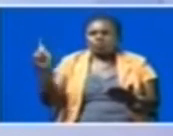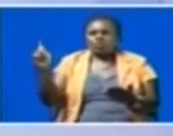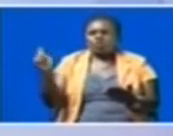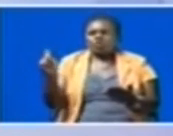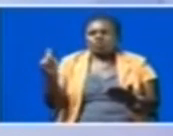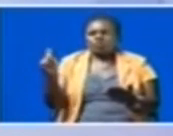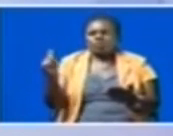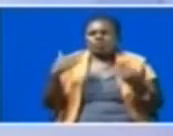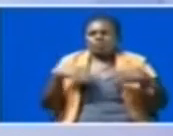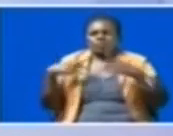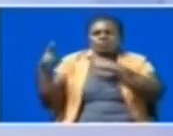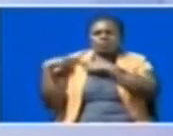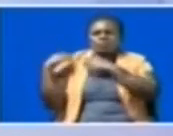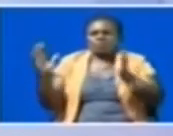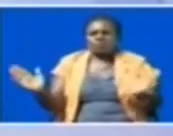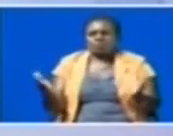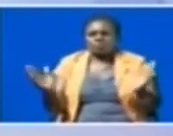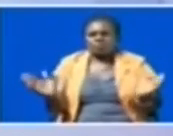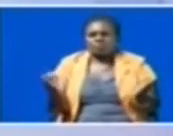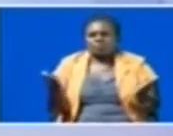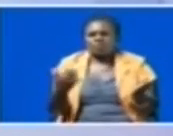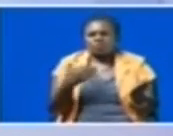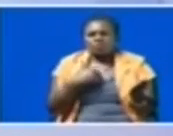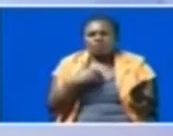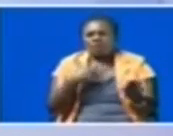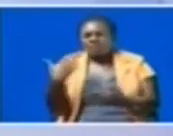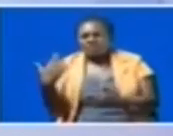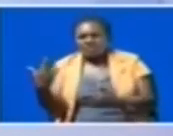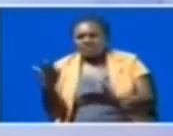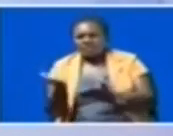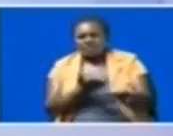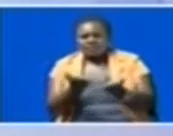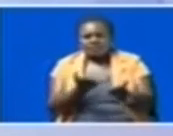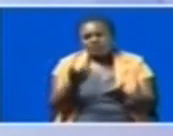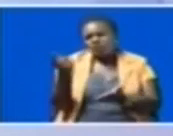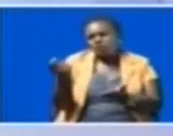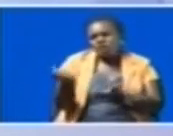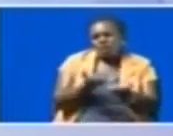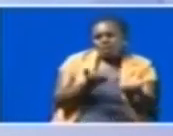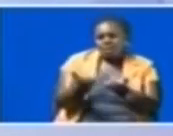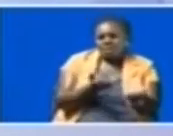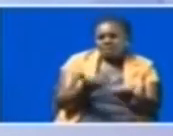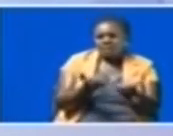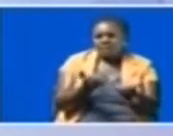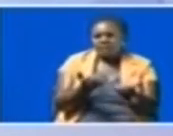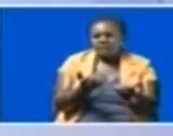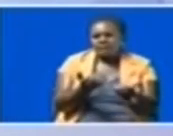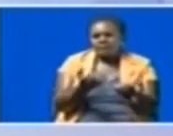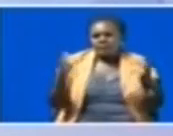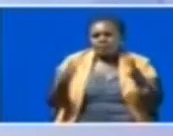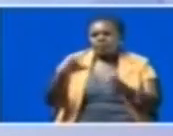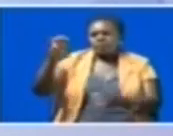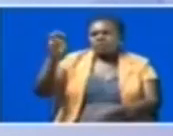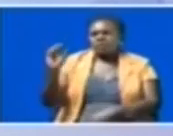shillings, stakeholders have been urged to tailor products that can serve the microenterprise segment. Sundeep Raichura, the group